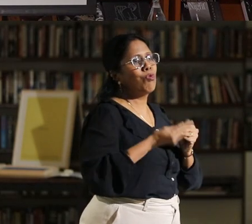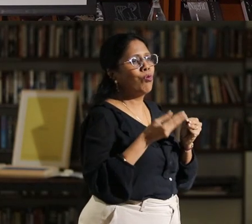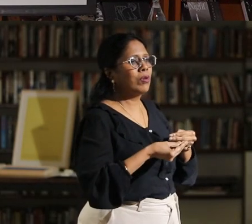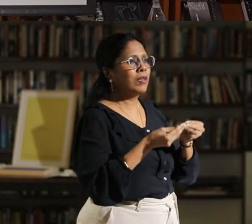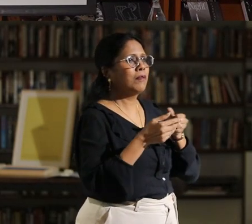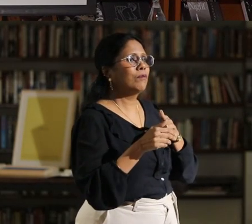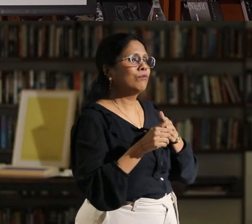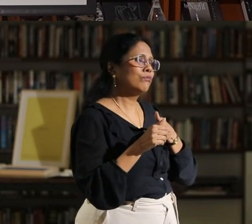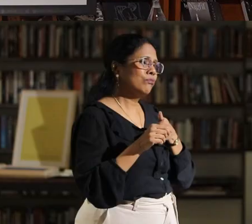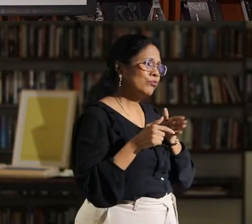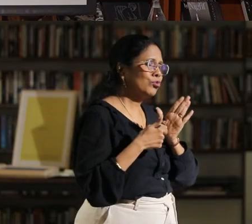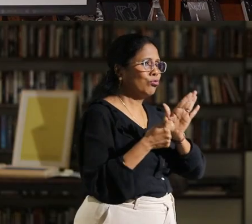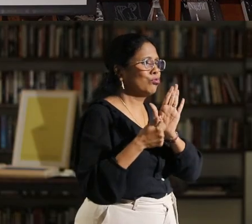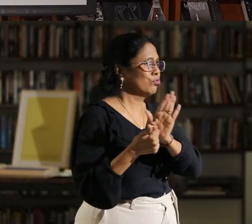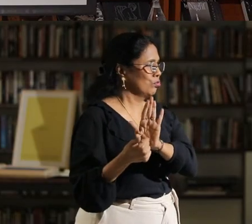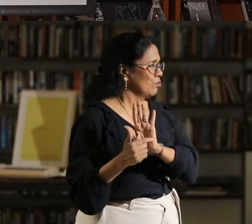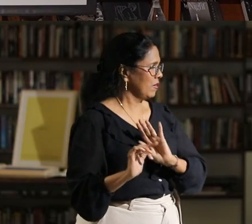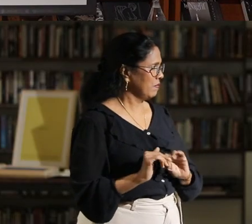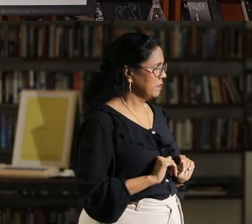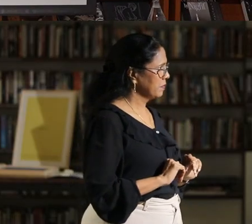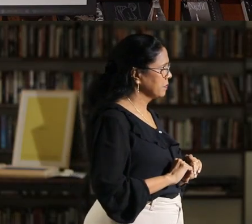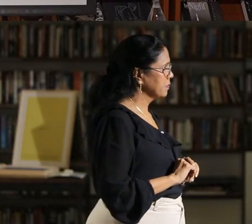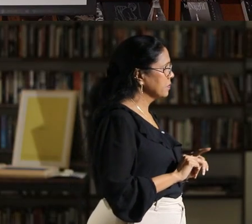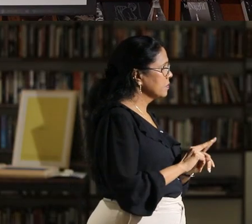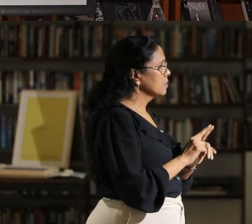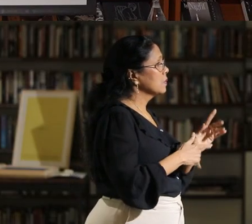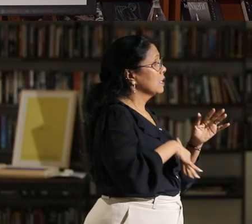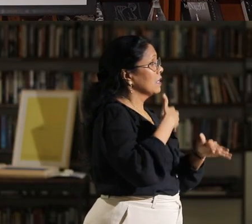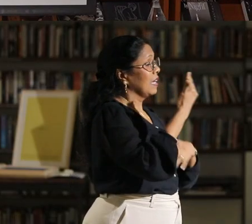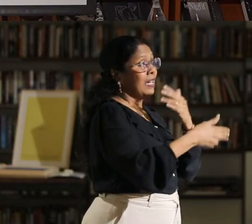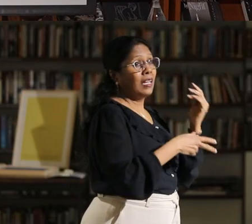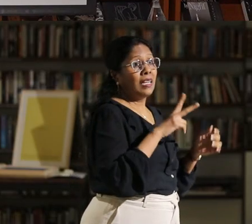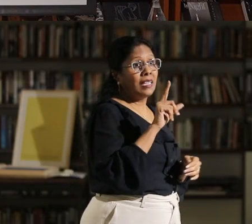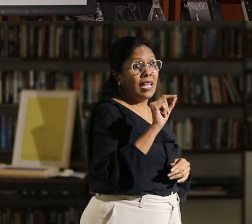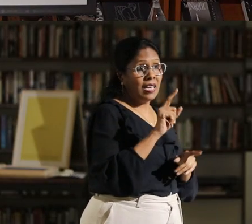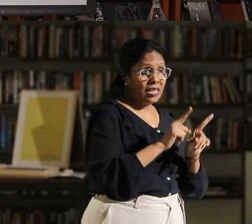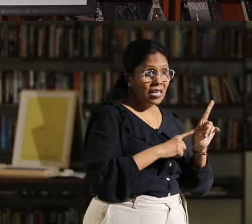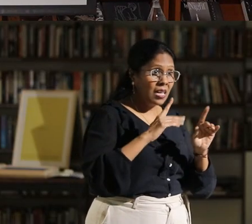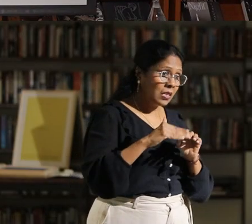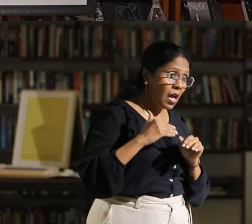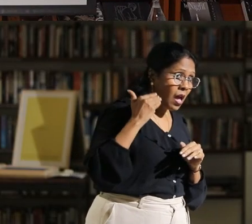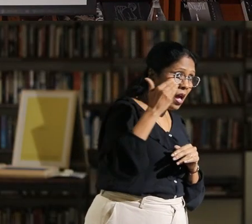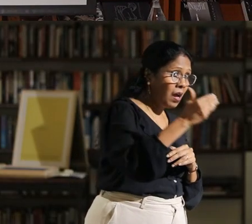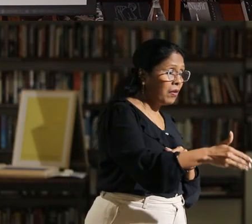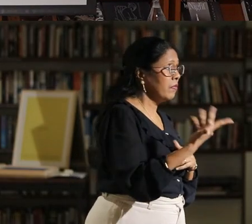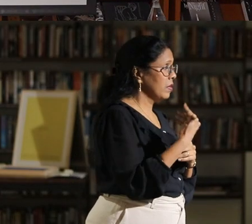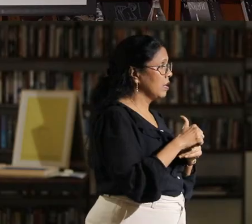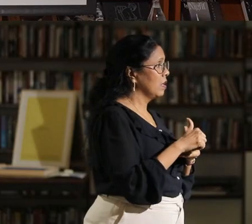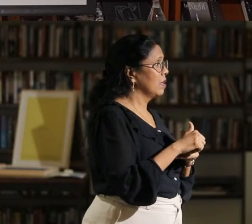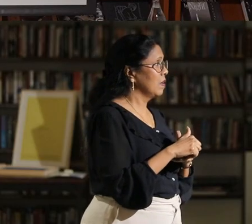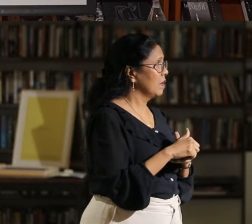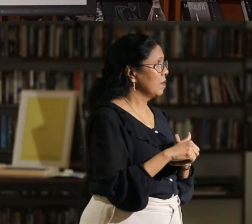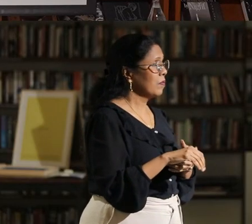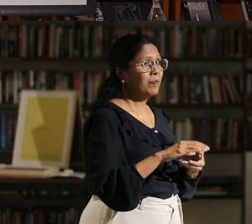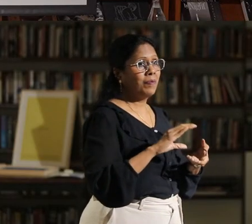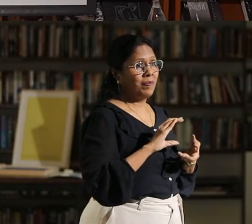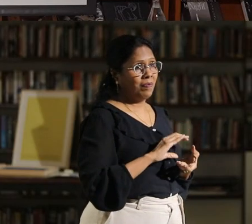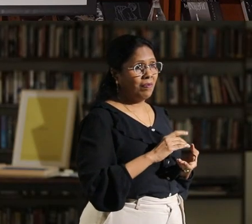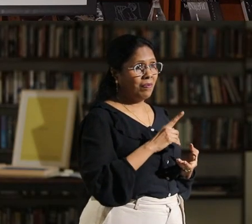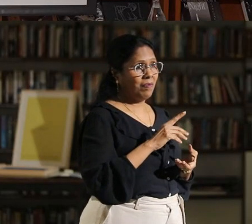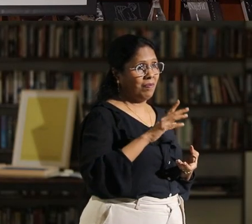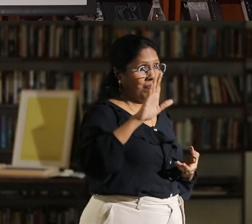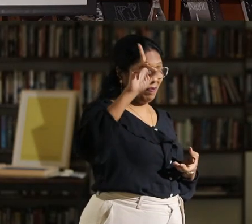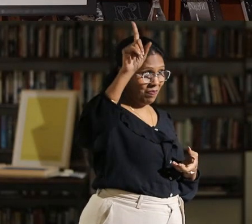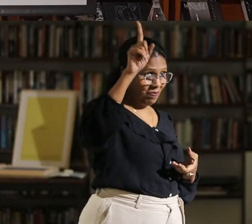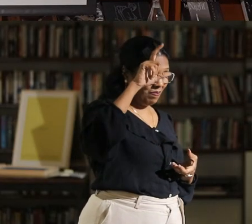Moving so 10 years later at Ambedkar University, Delhi, we've started the Delhi Oral